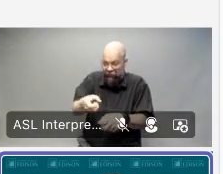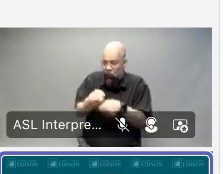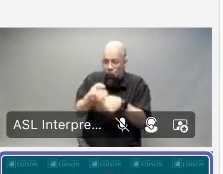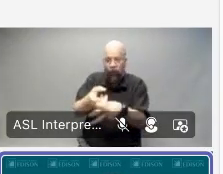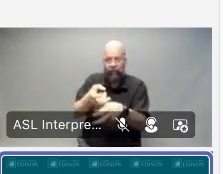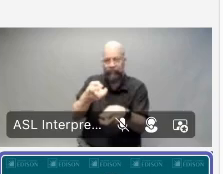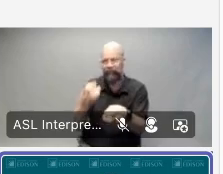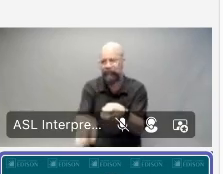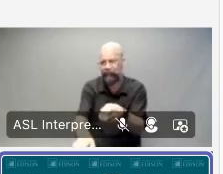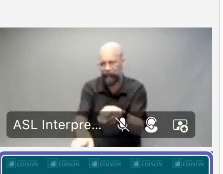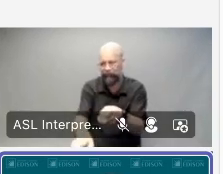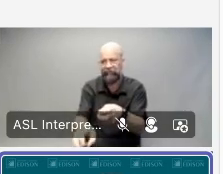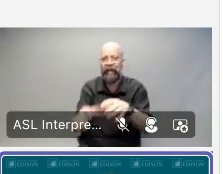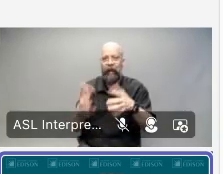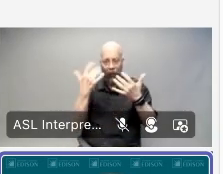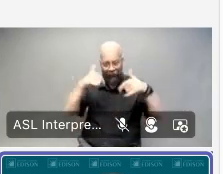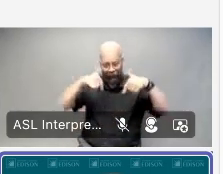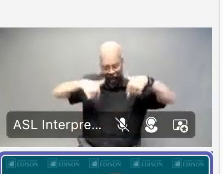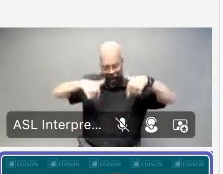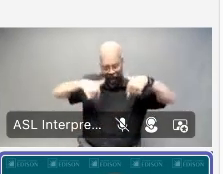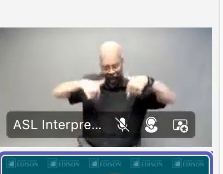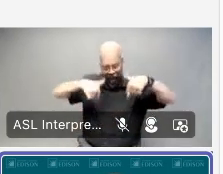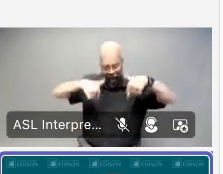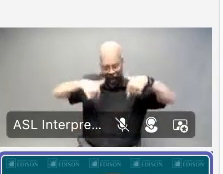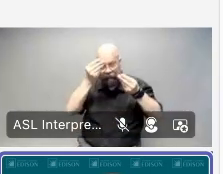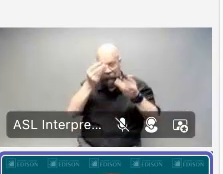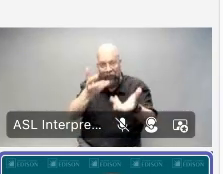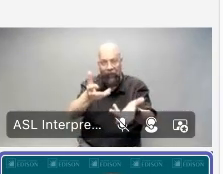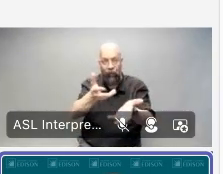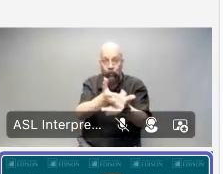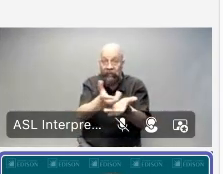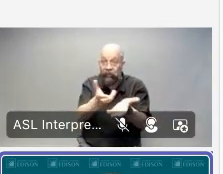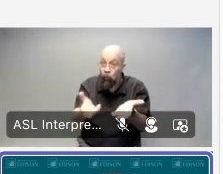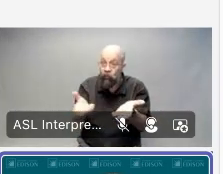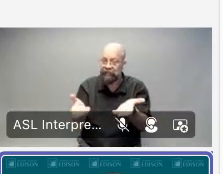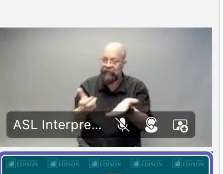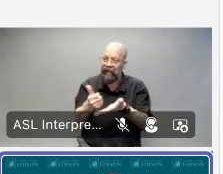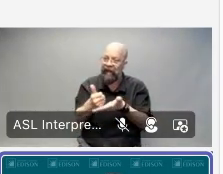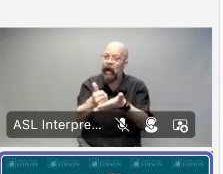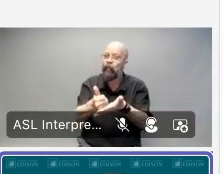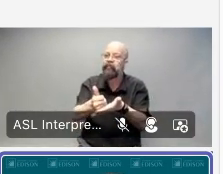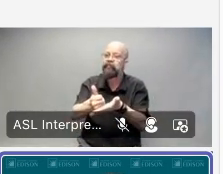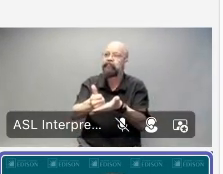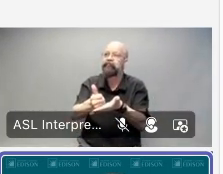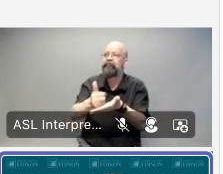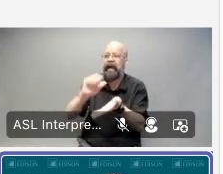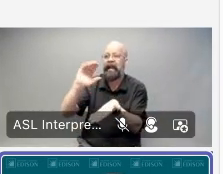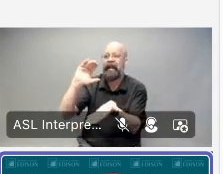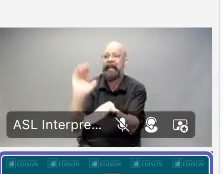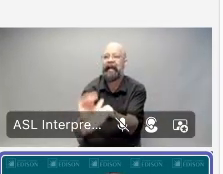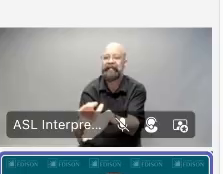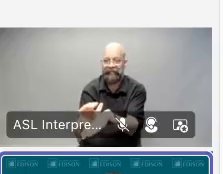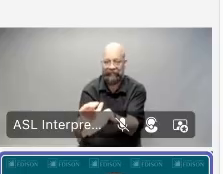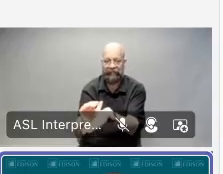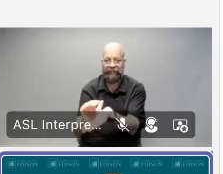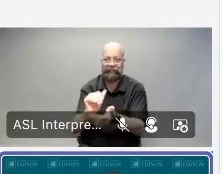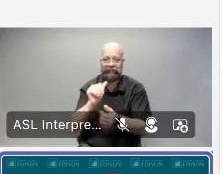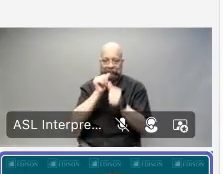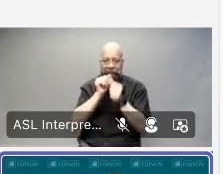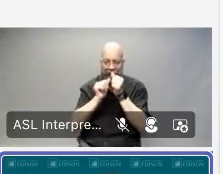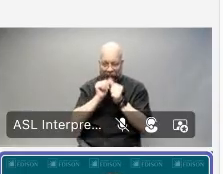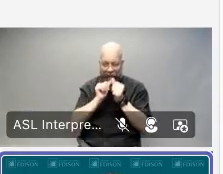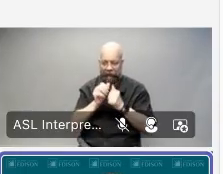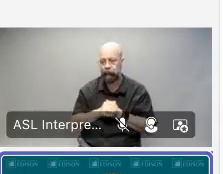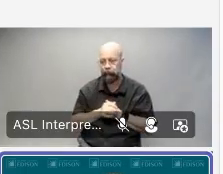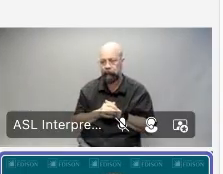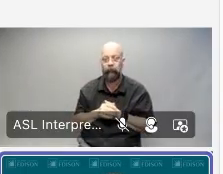doing these sessions, to provide resources to help it be less of a hardship. We know based on the forecast that we're going